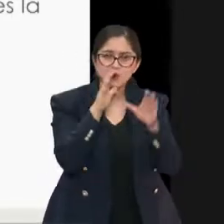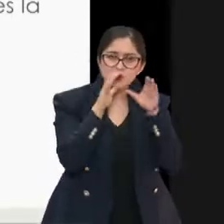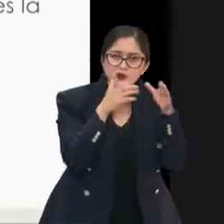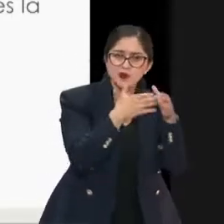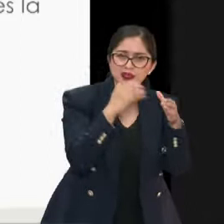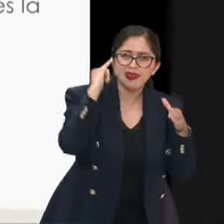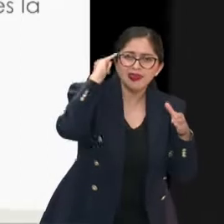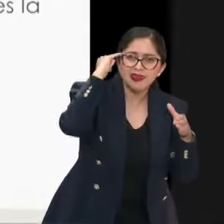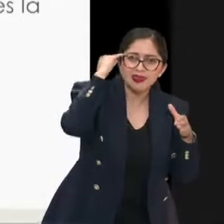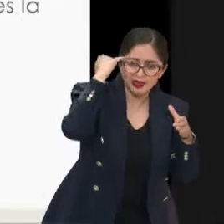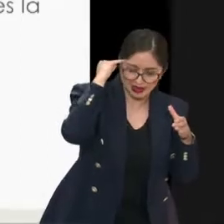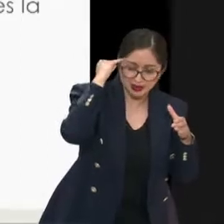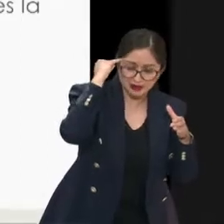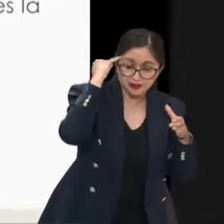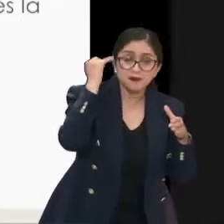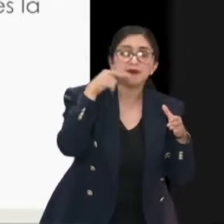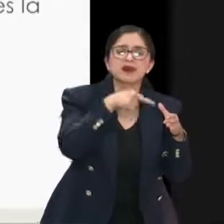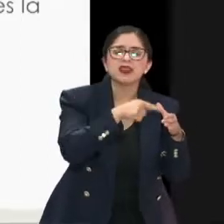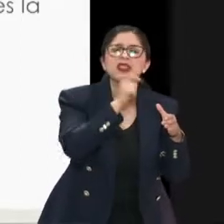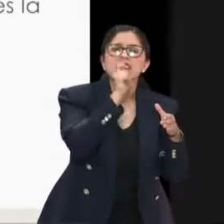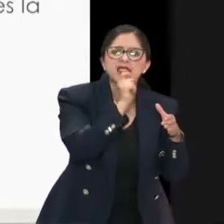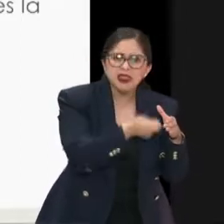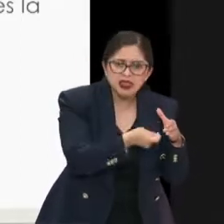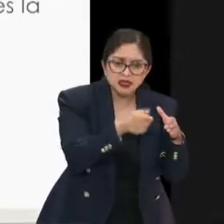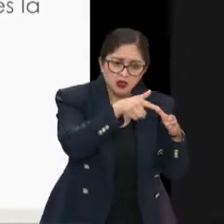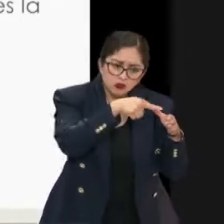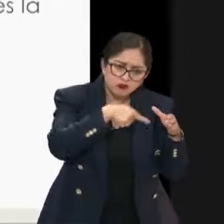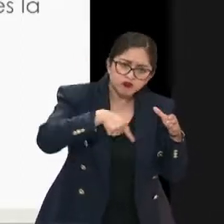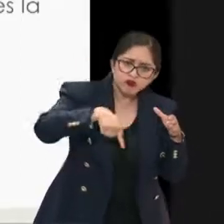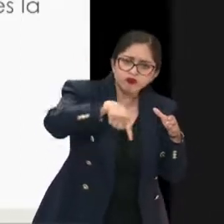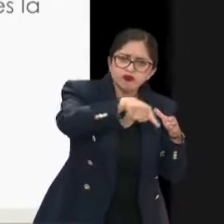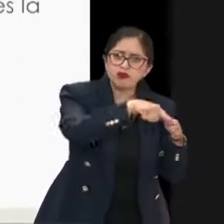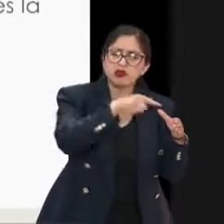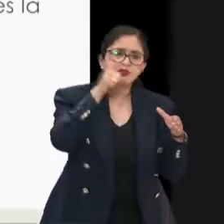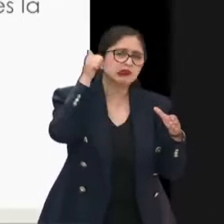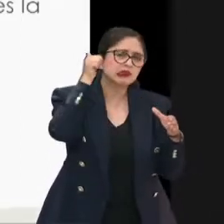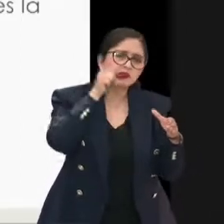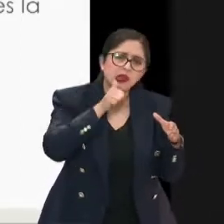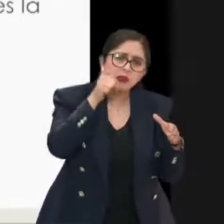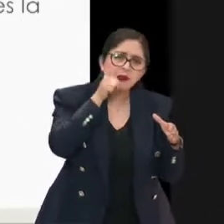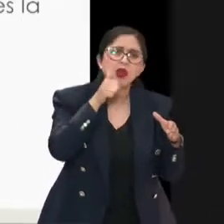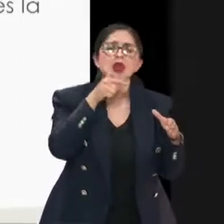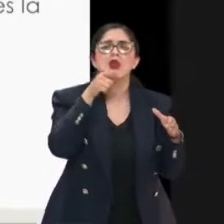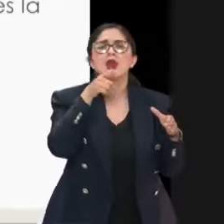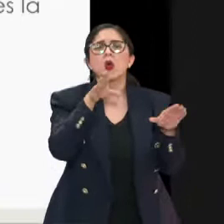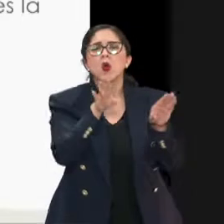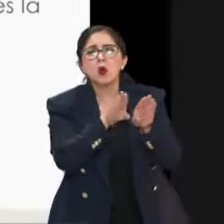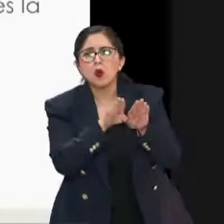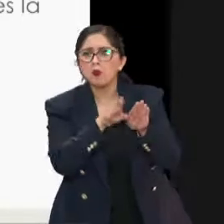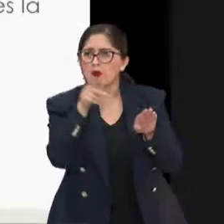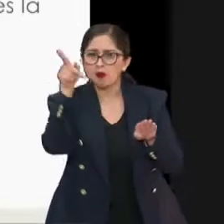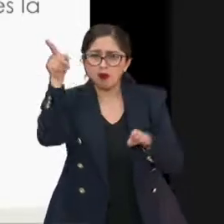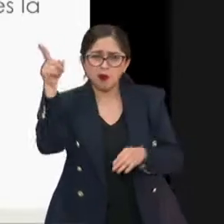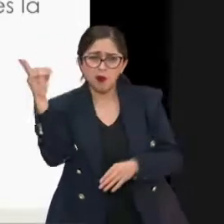ethnical communities. For indigenous people, the ethnic registry is an action of